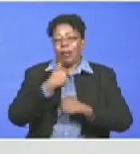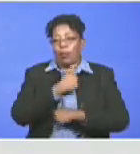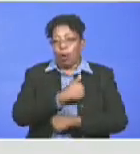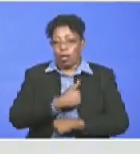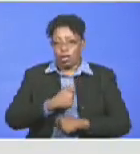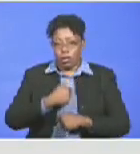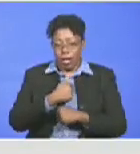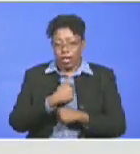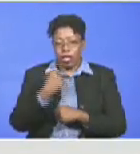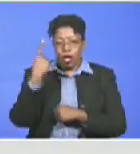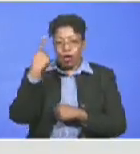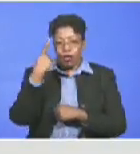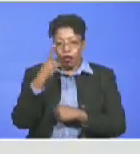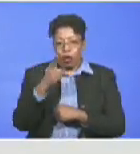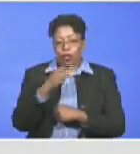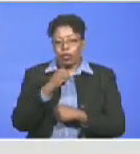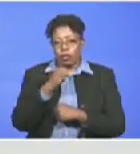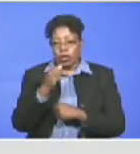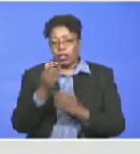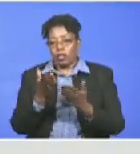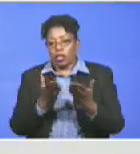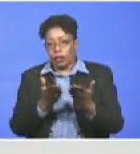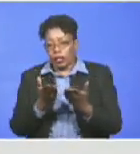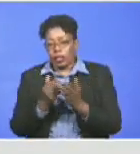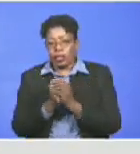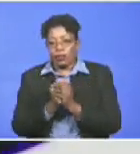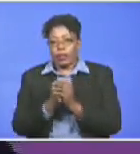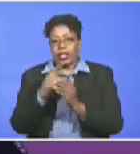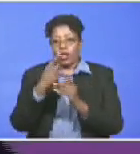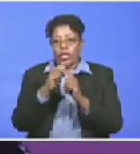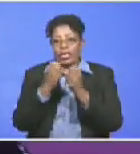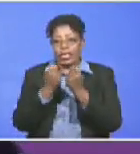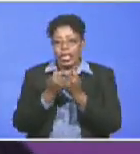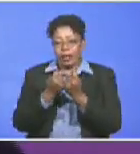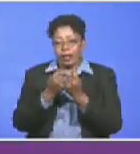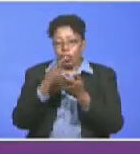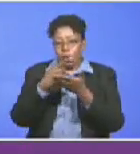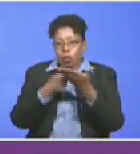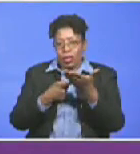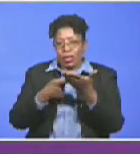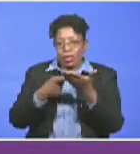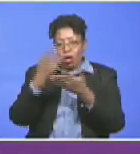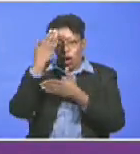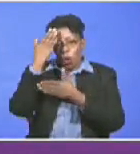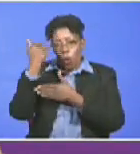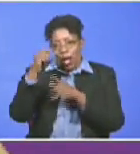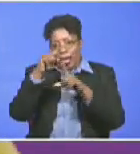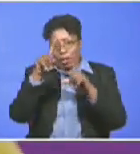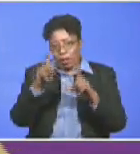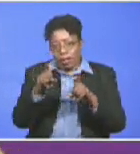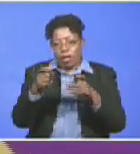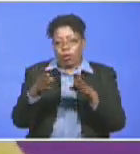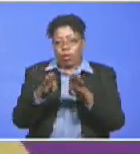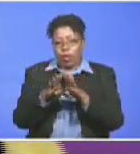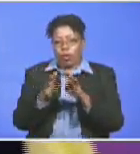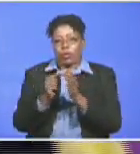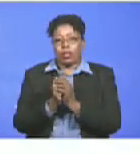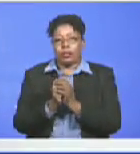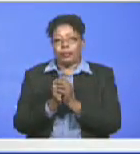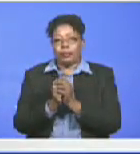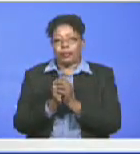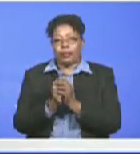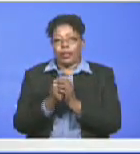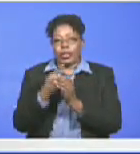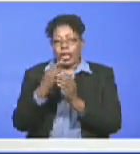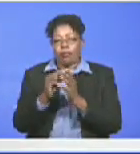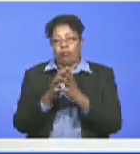for the inconvenience, Mrs. Sinclair told our news team why he believes the retail outlets were closed. Most of